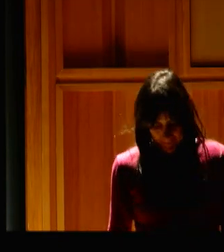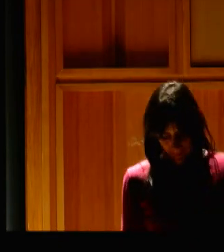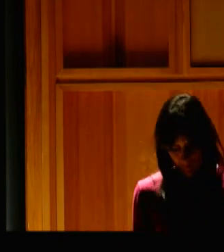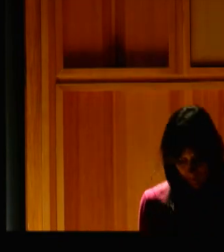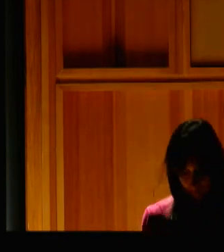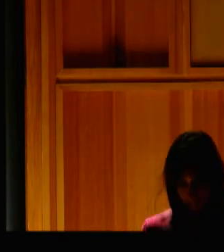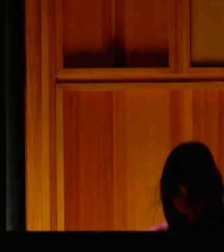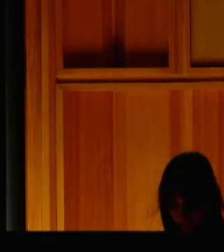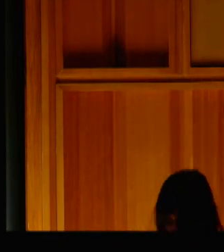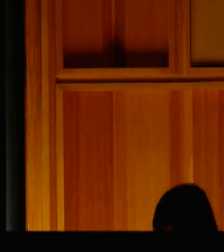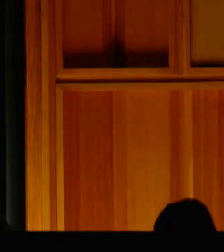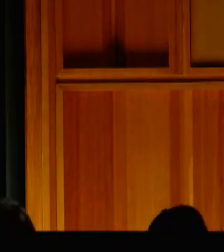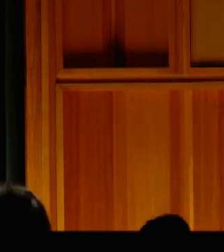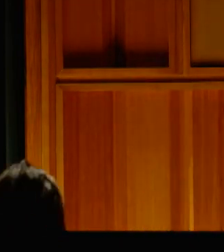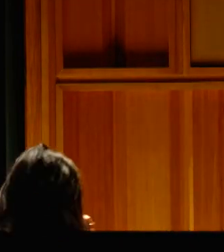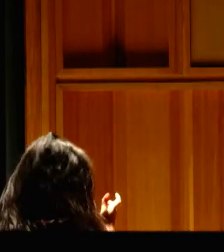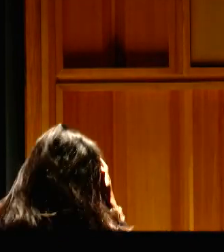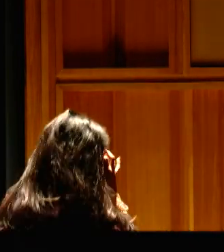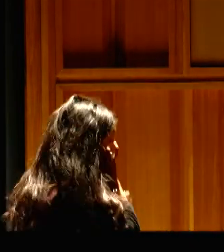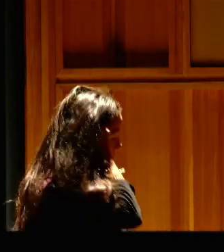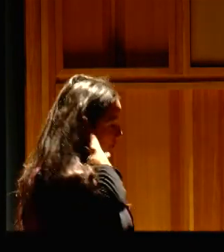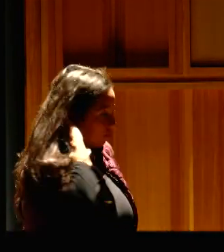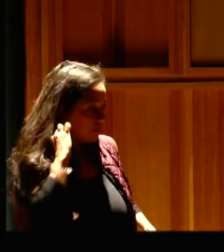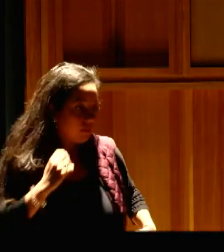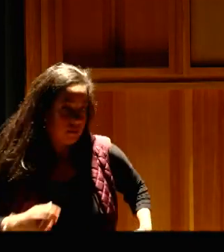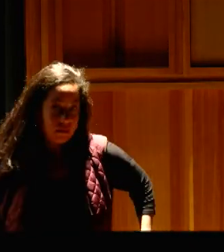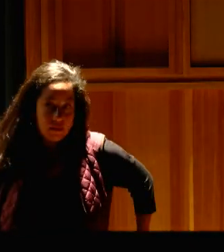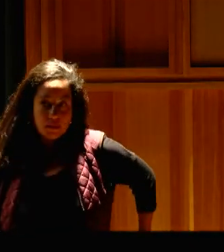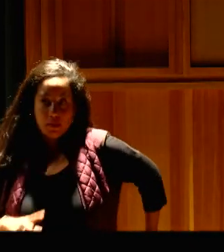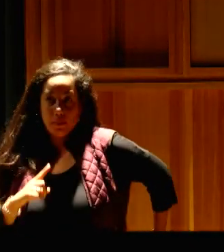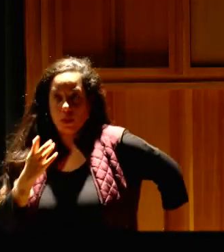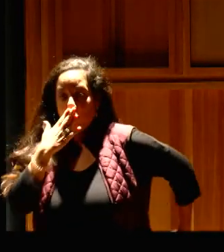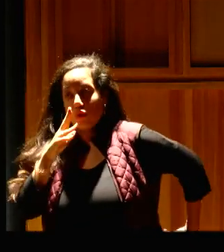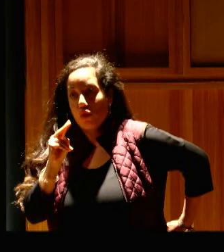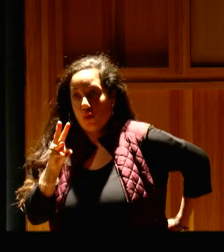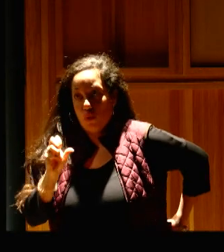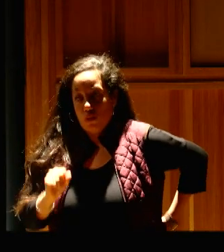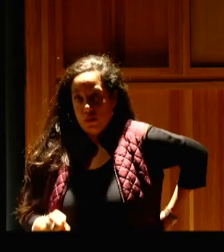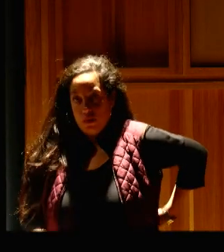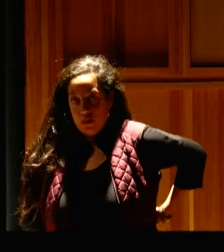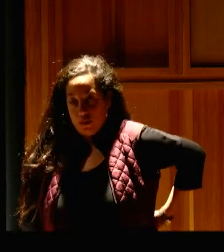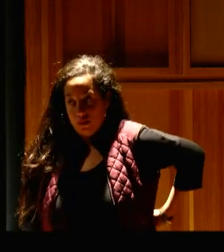But there is some good news in all of this.